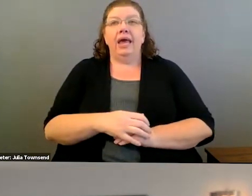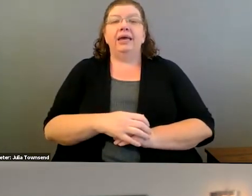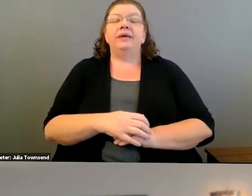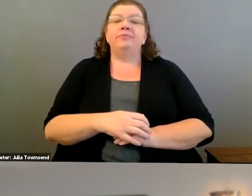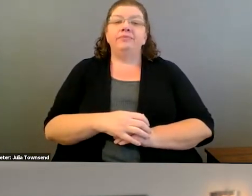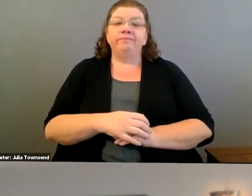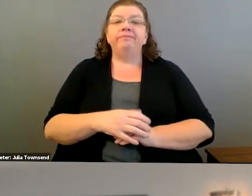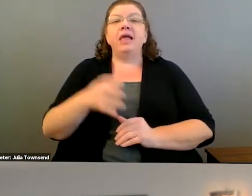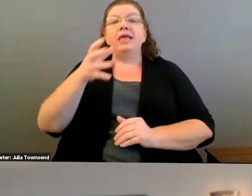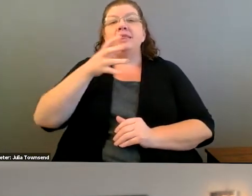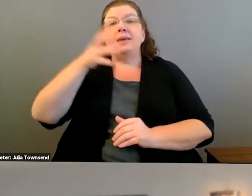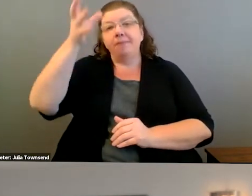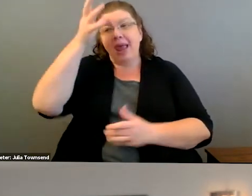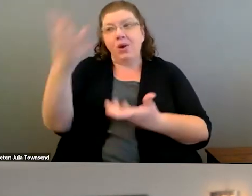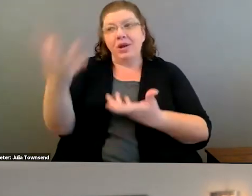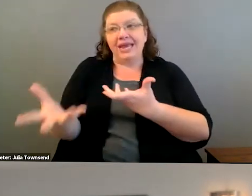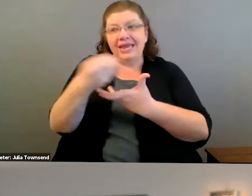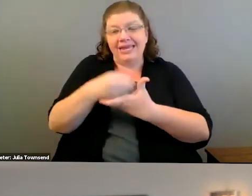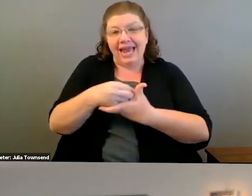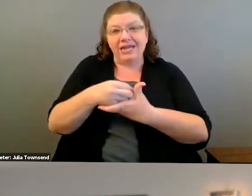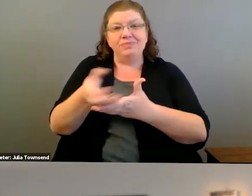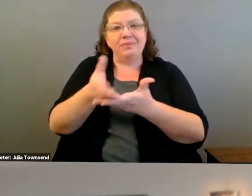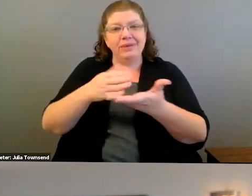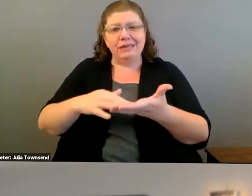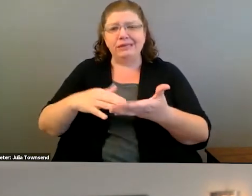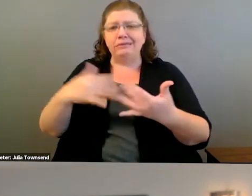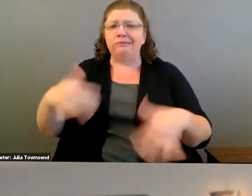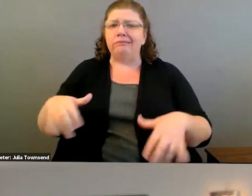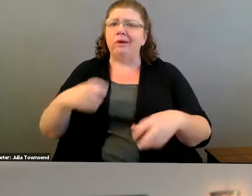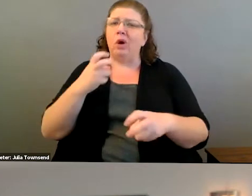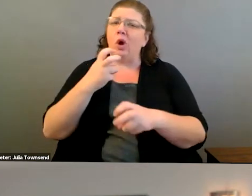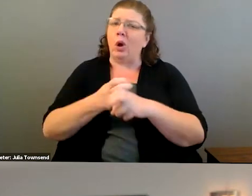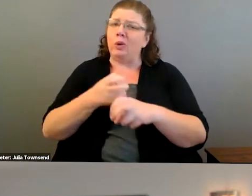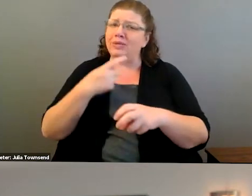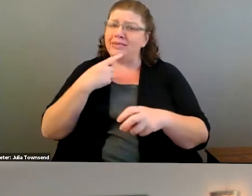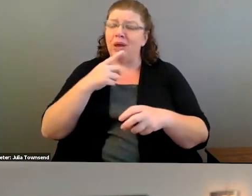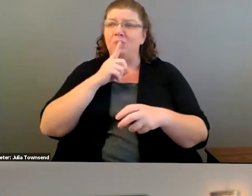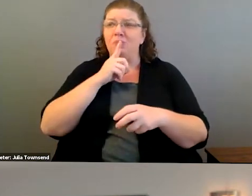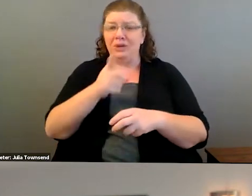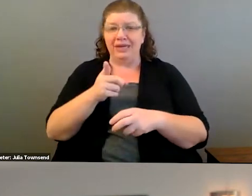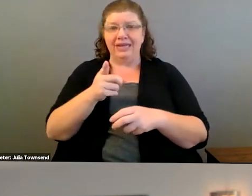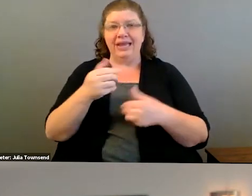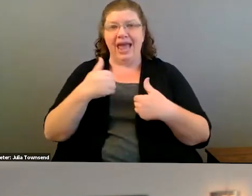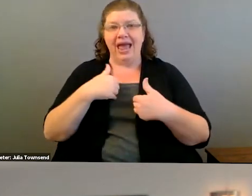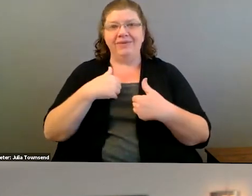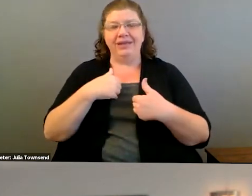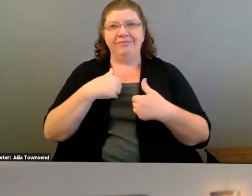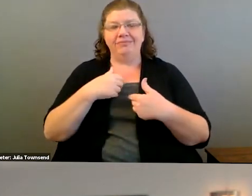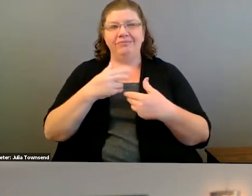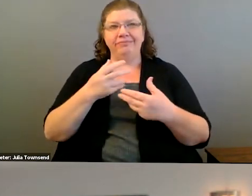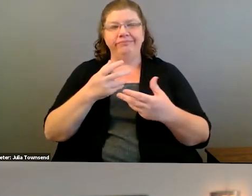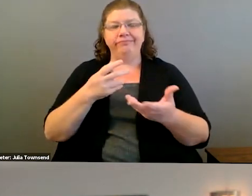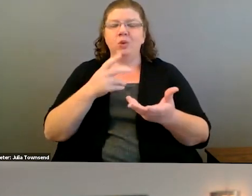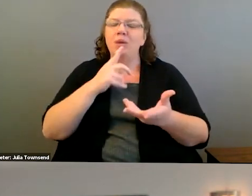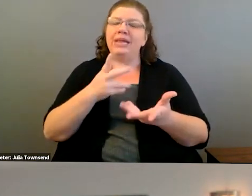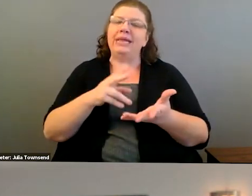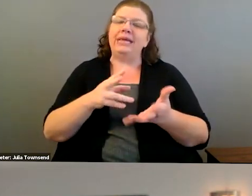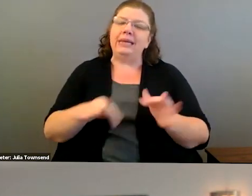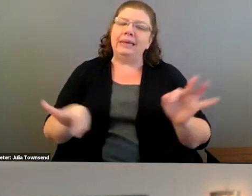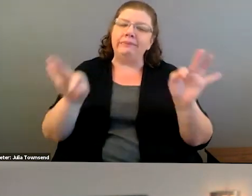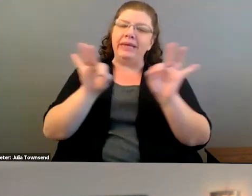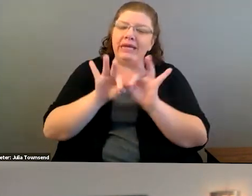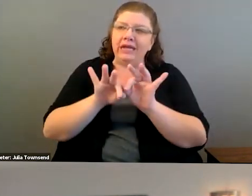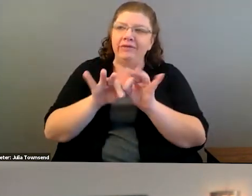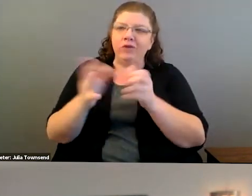yeah, the parent engagement piece, it's very difficult to say that we're actually getting meaningful engagement. And the concerns that we're